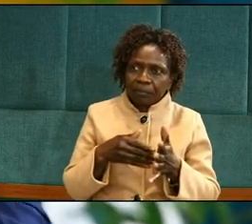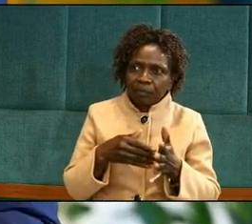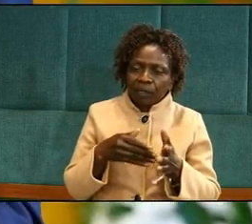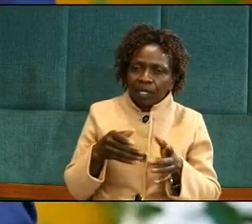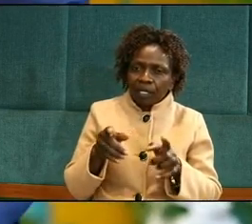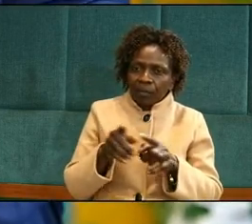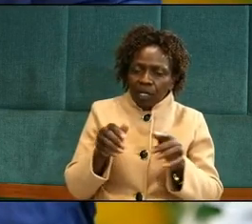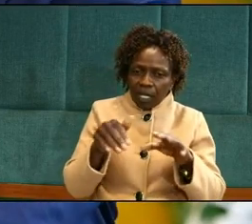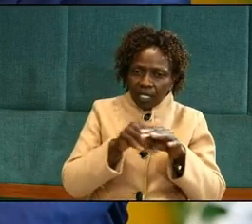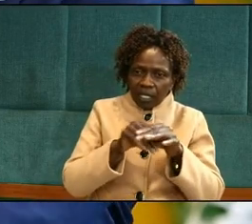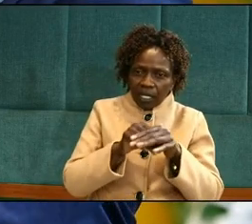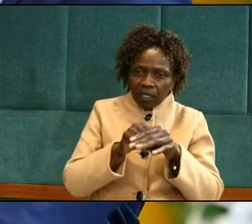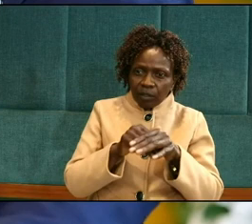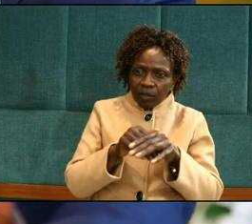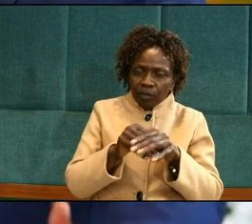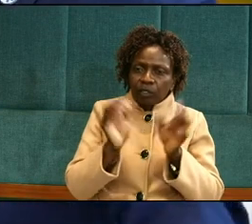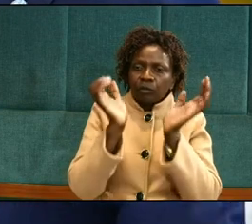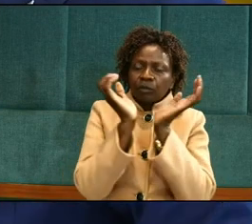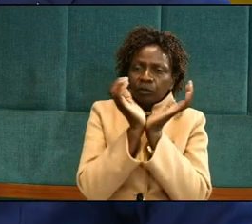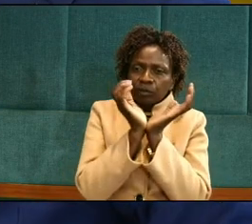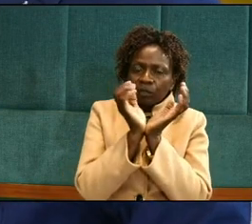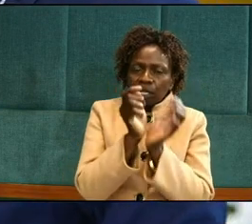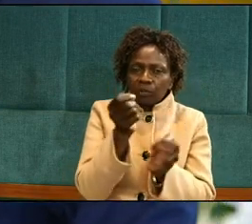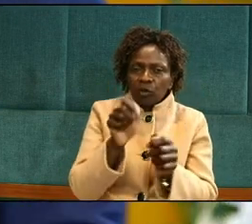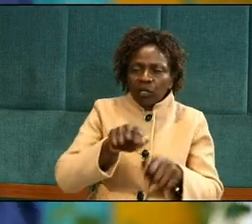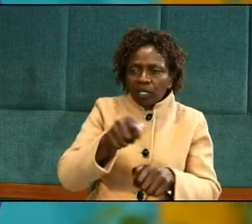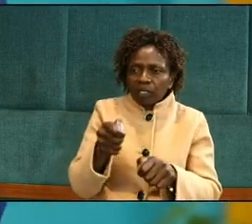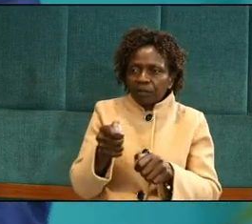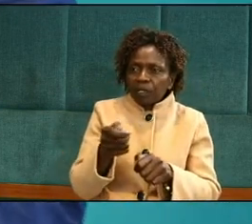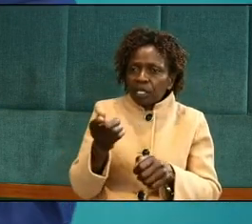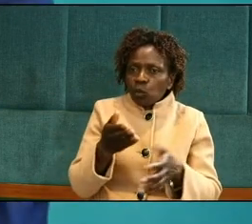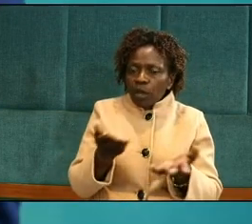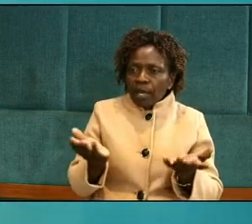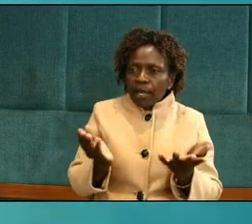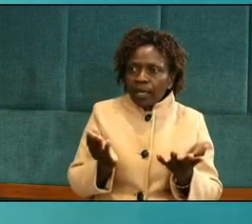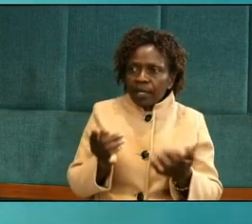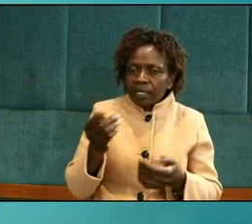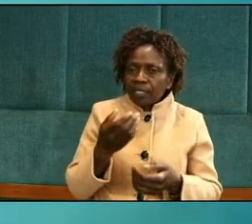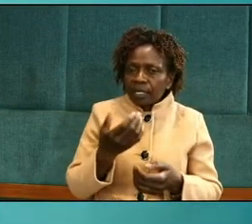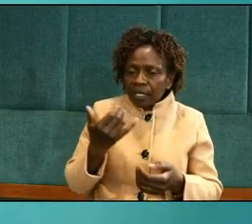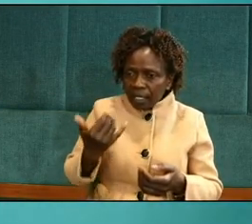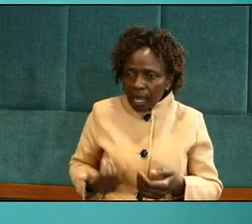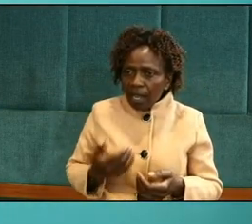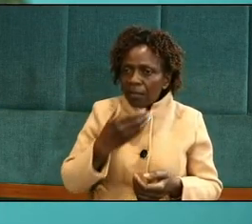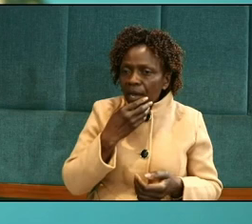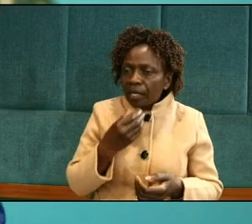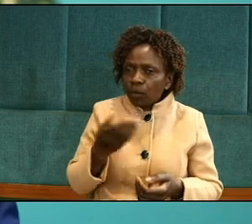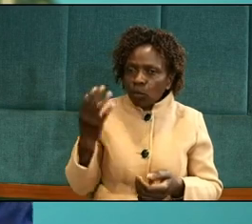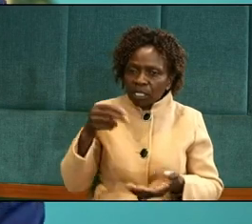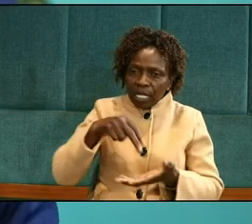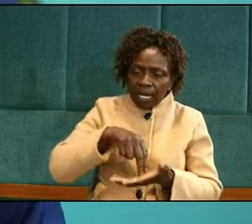As she entered into the arena on a small gate, and that is where this young man was